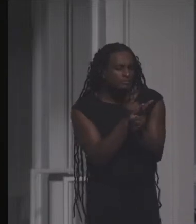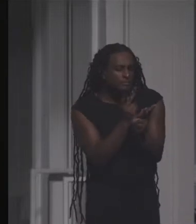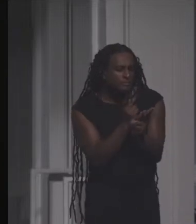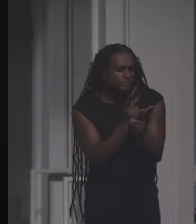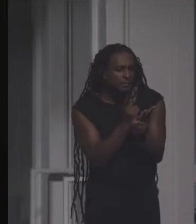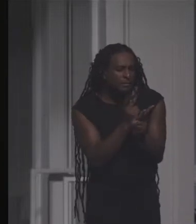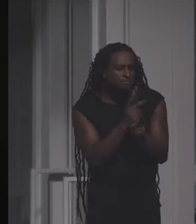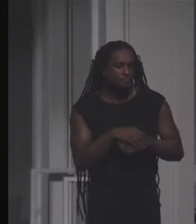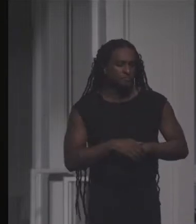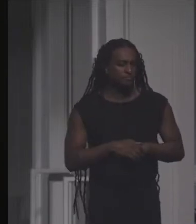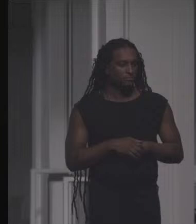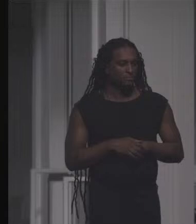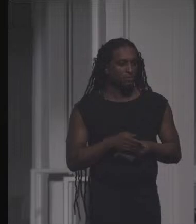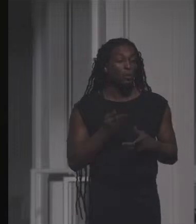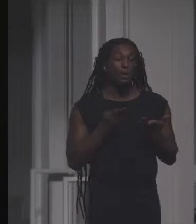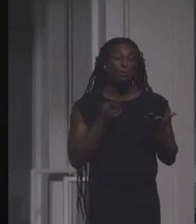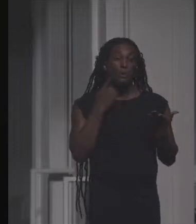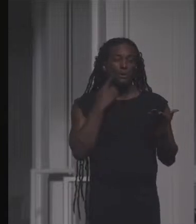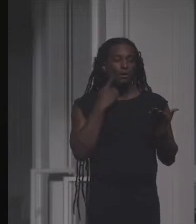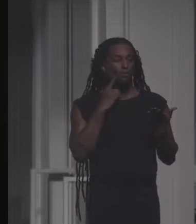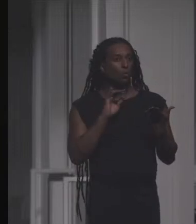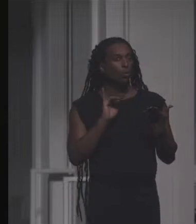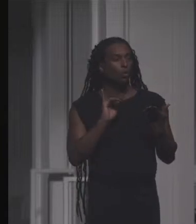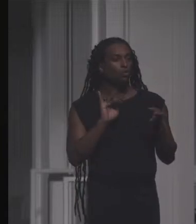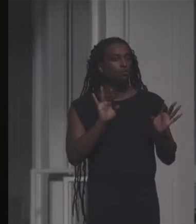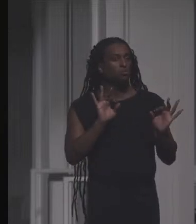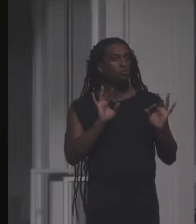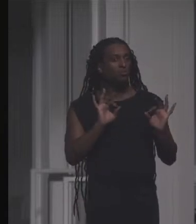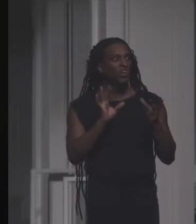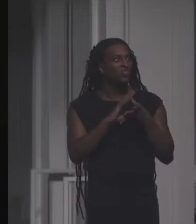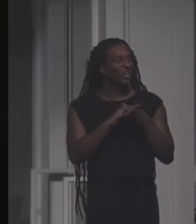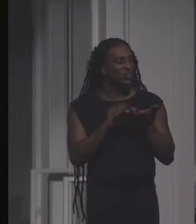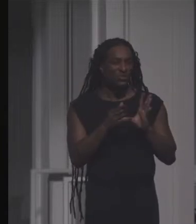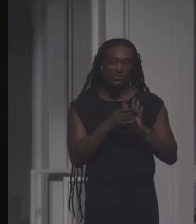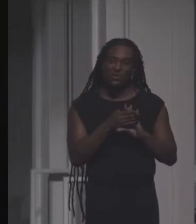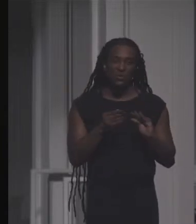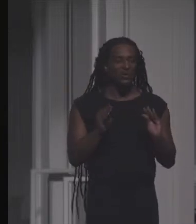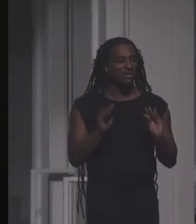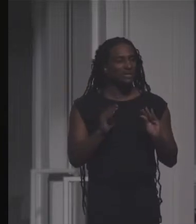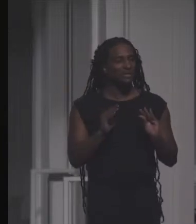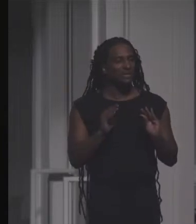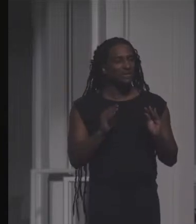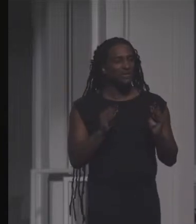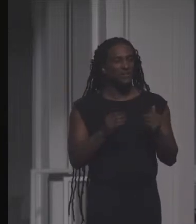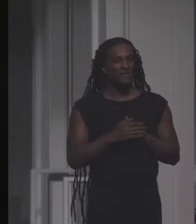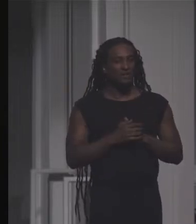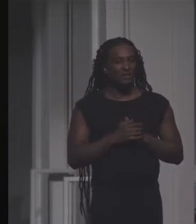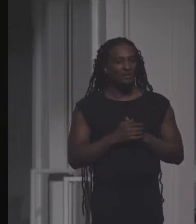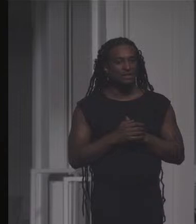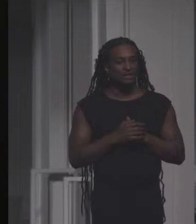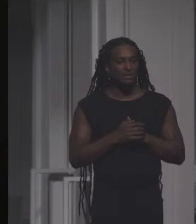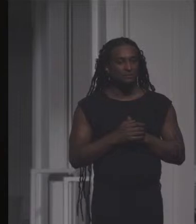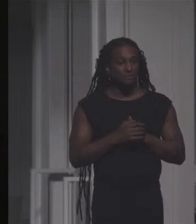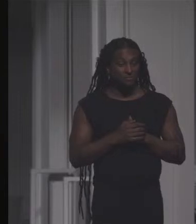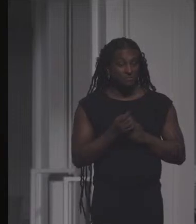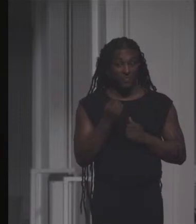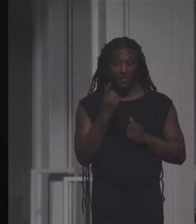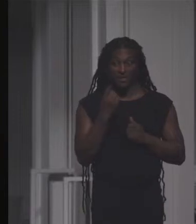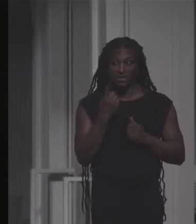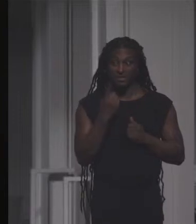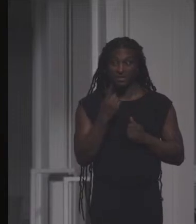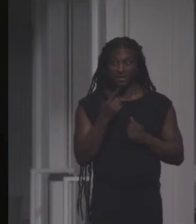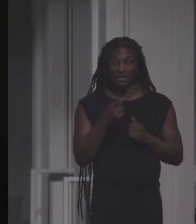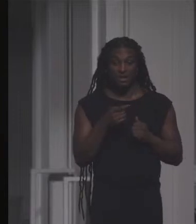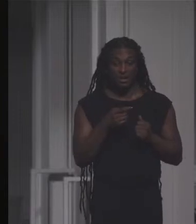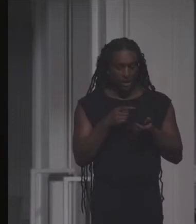would think this would be the perfect story for me to tell, because writing the story might